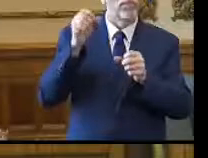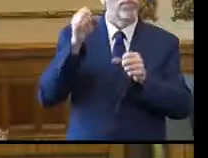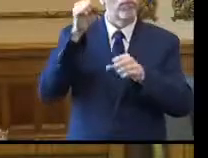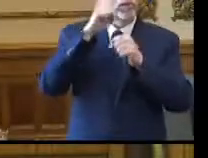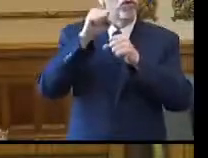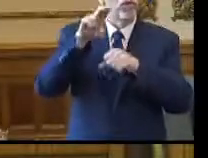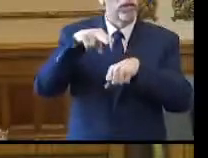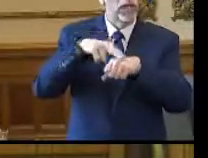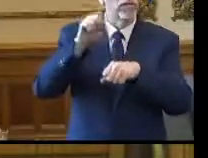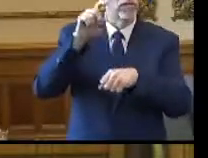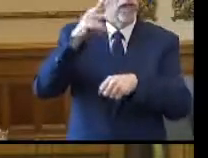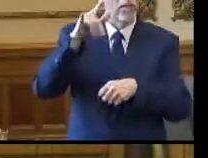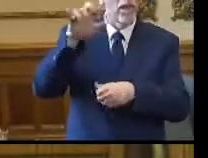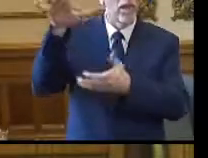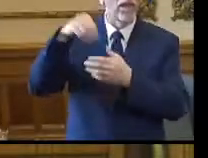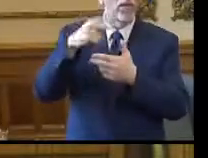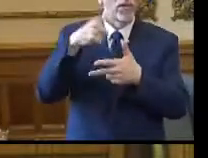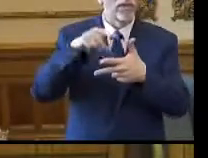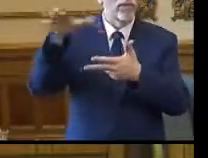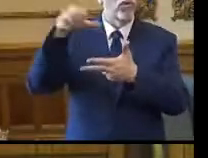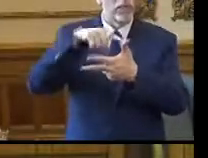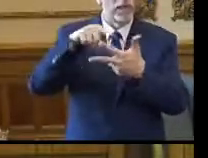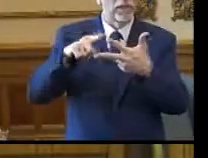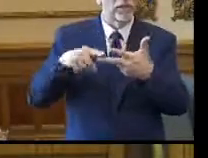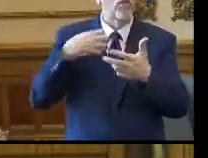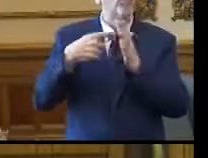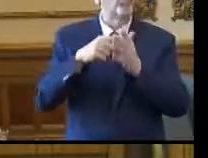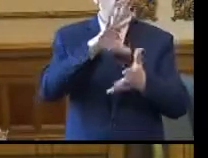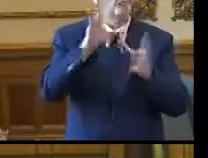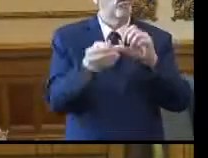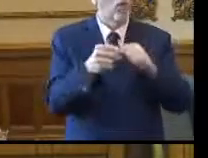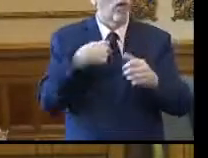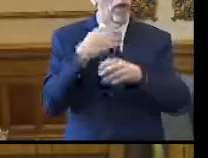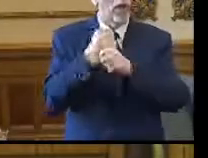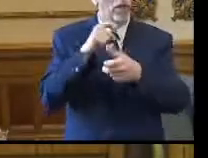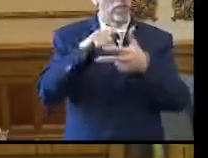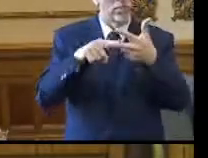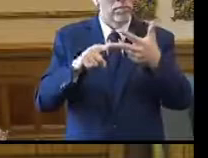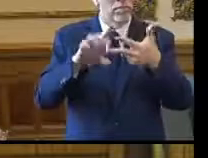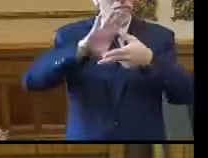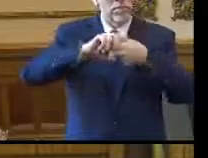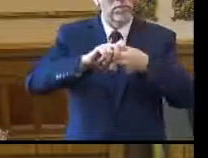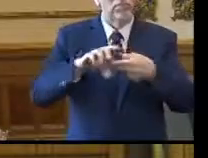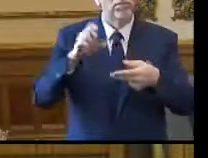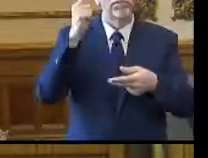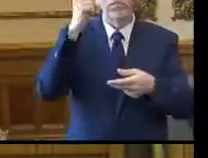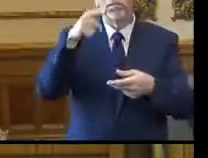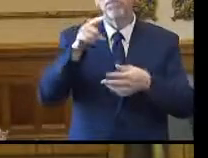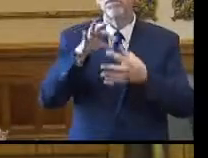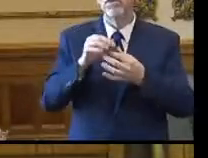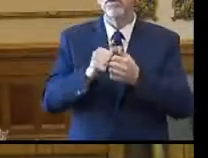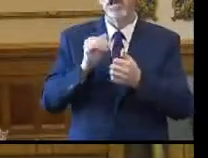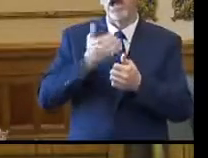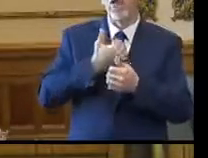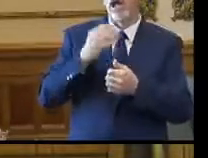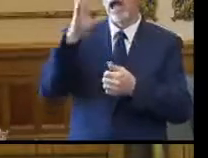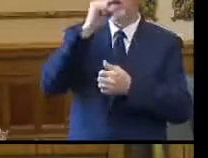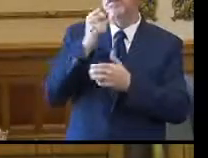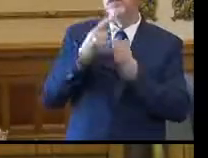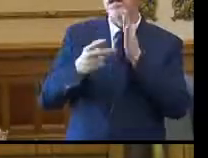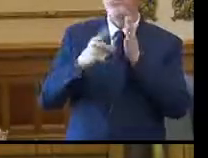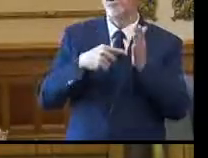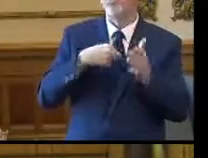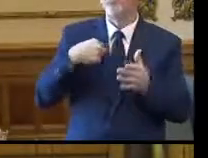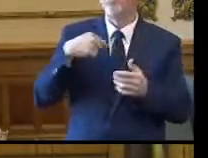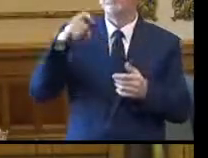stockpile in three different shipments. I wanted to show you that total amount. But to show you that related to our estimates